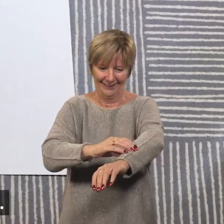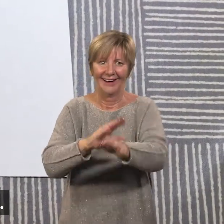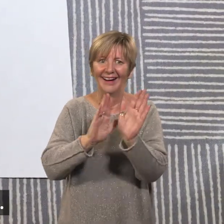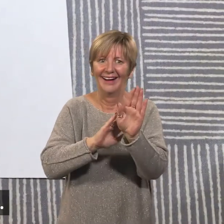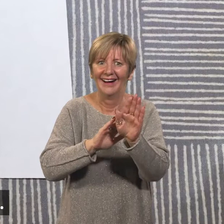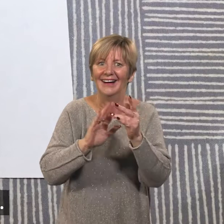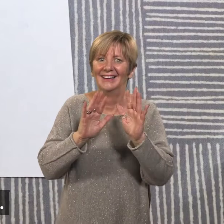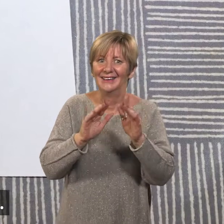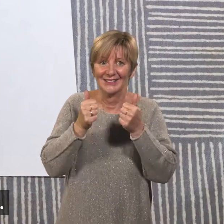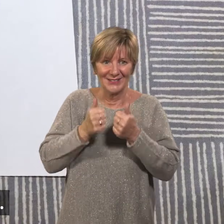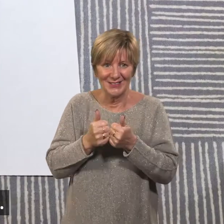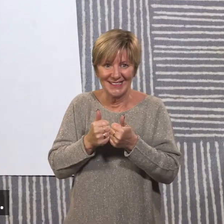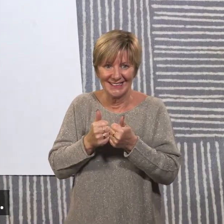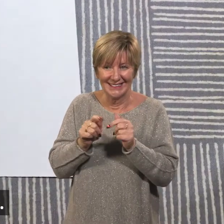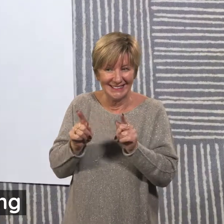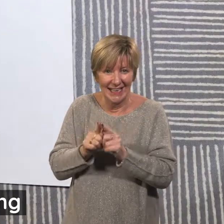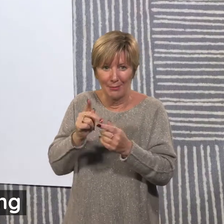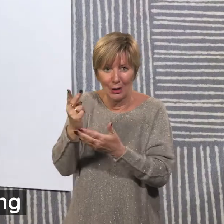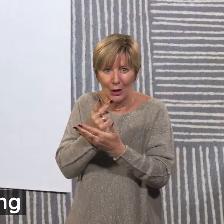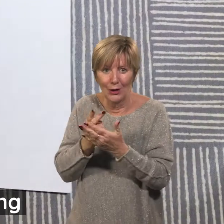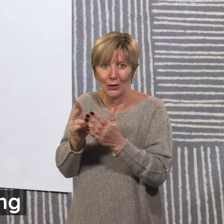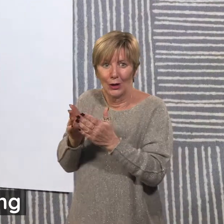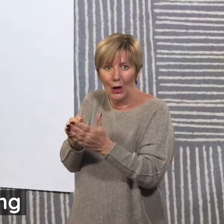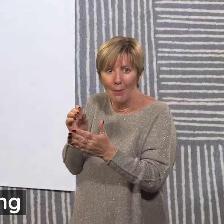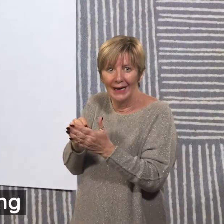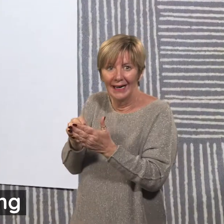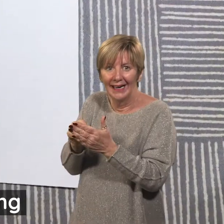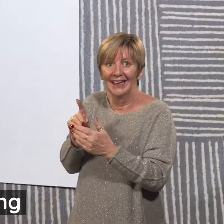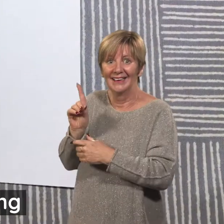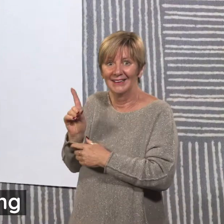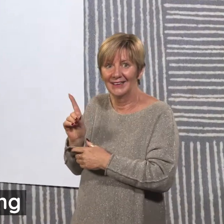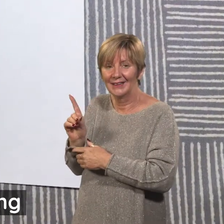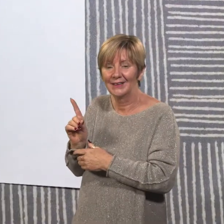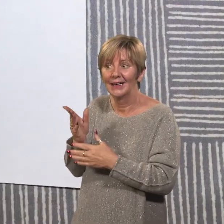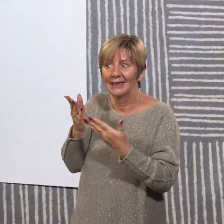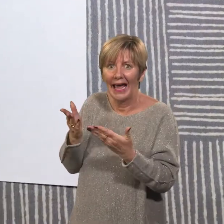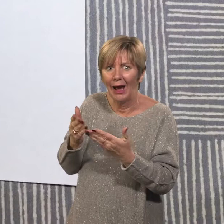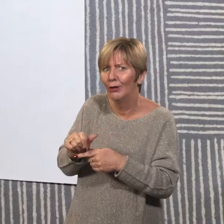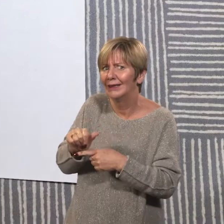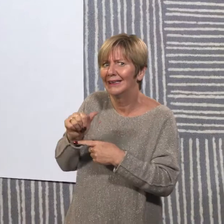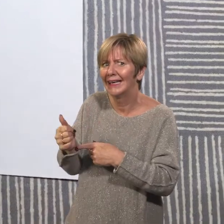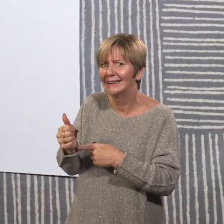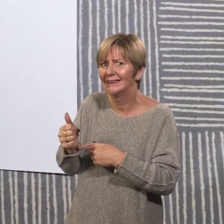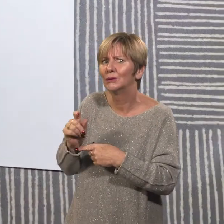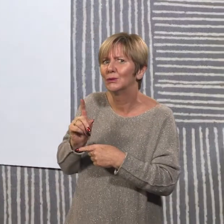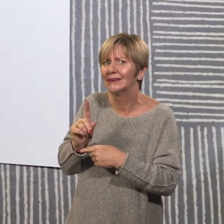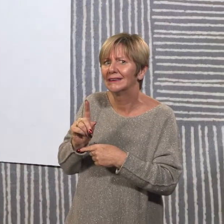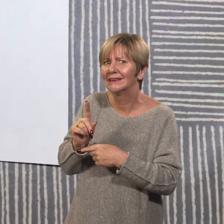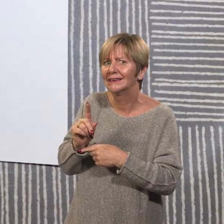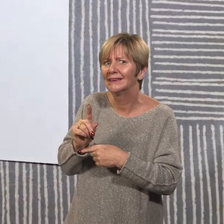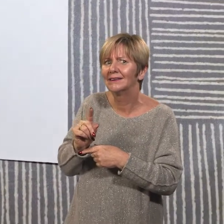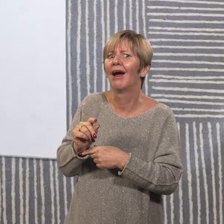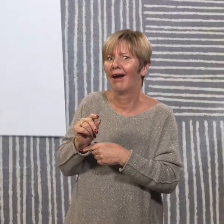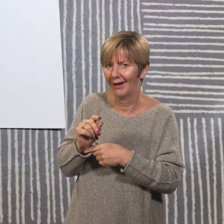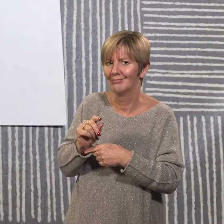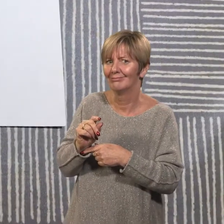smaller tube shape. And then for his hand, just for now, we're going to have a circle. We're going to move